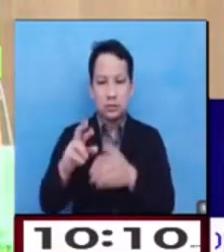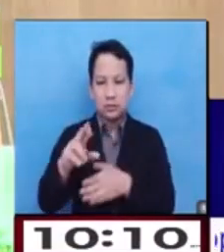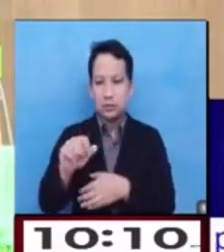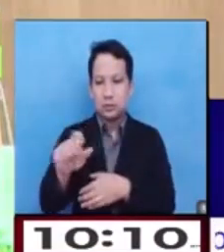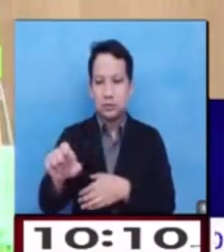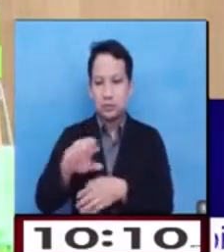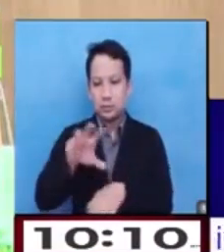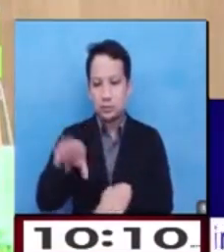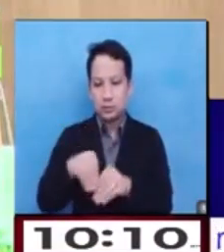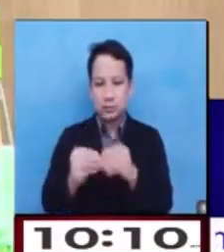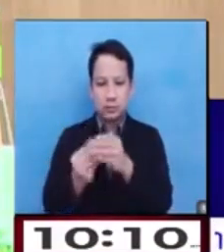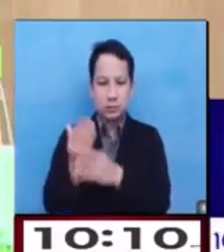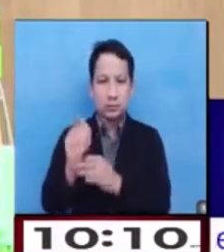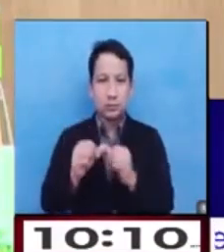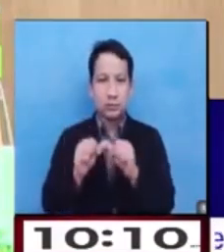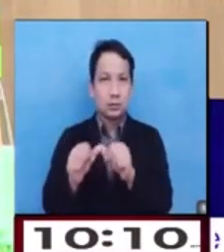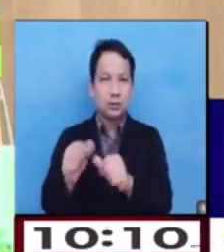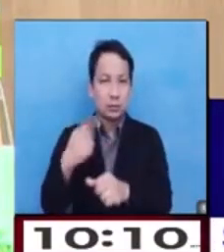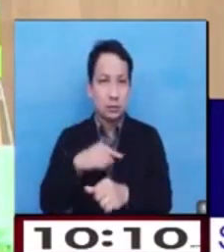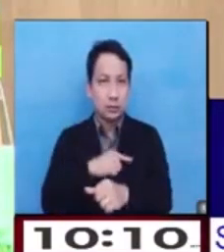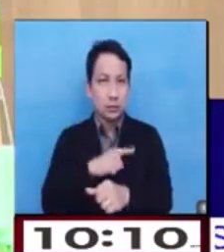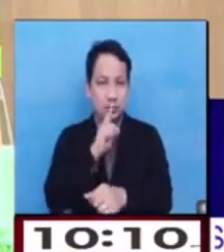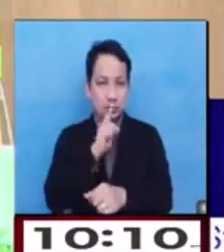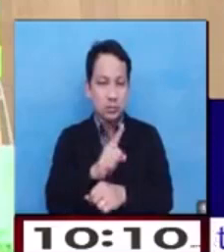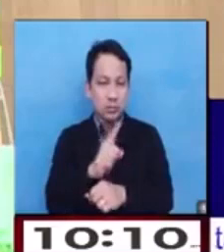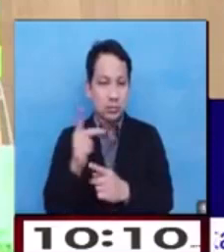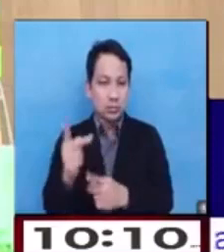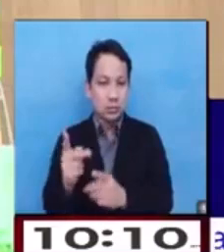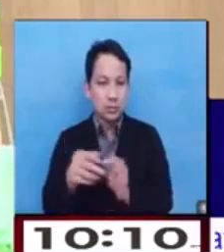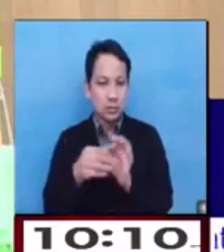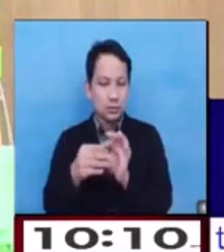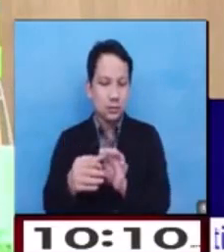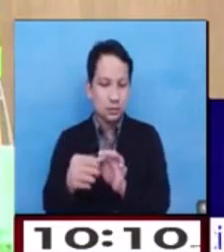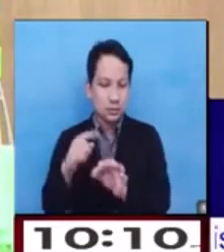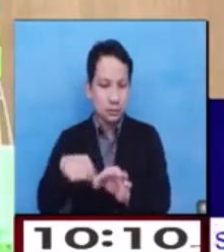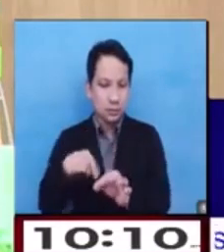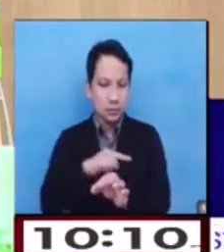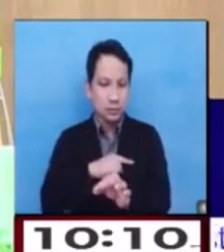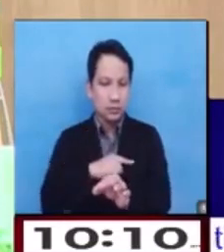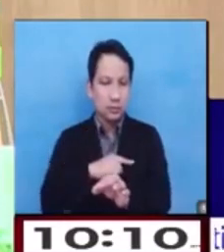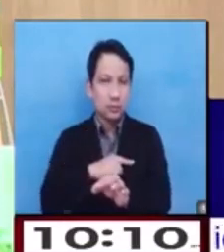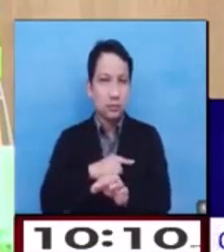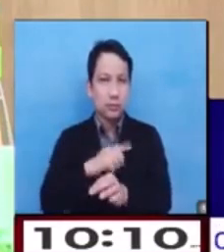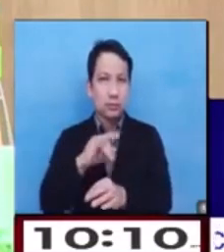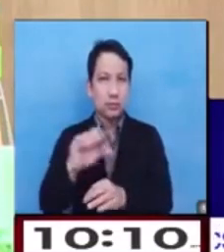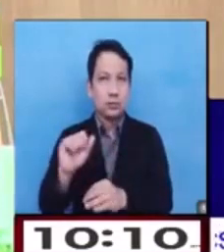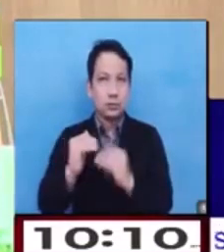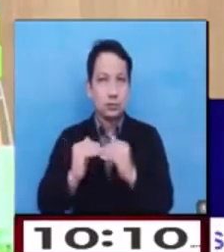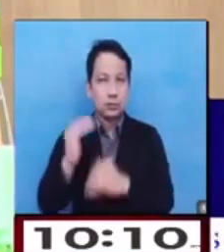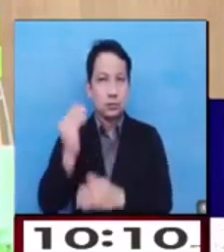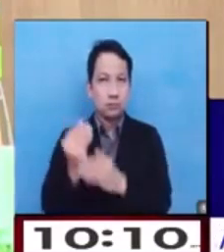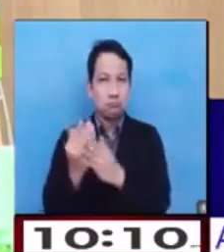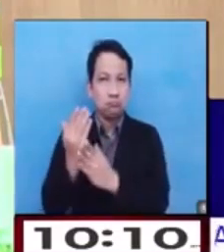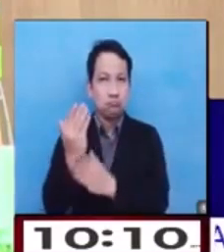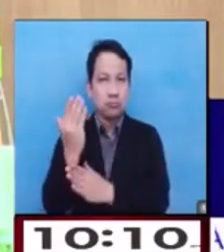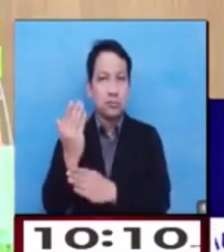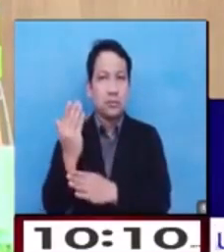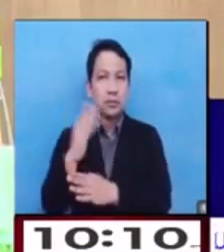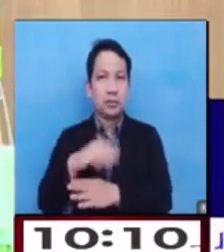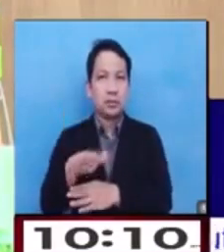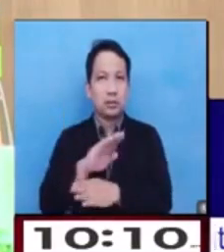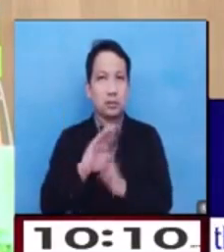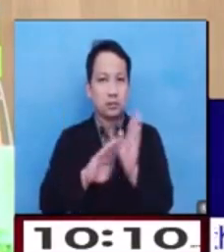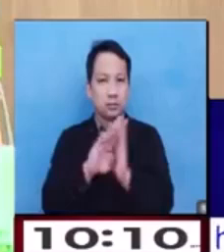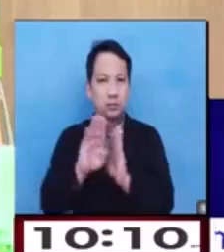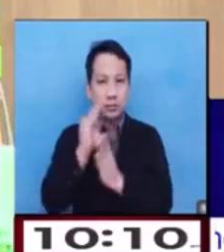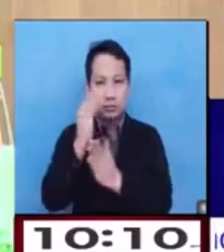inflation expectations and ensure price stability may dampen future growth. But the improvement in business